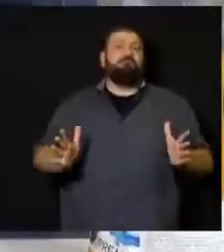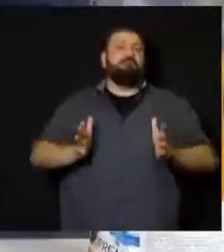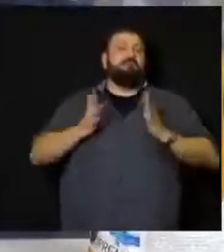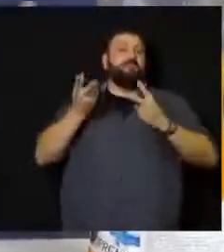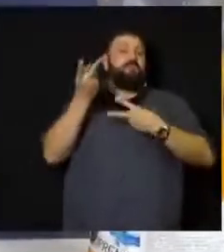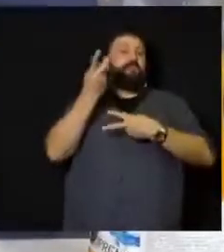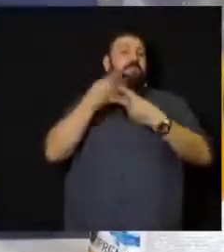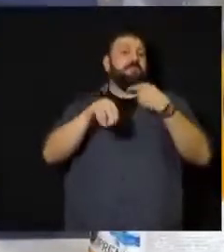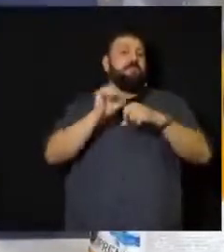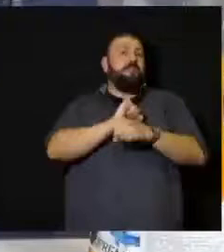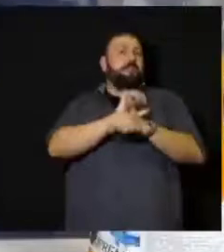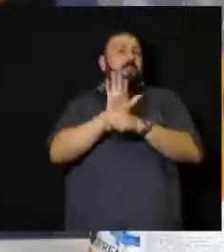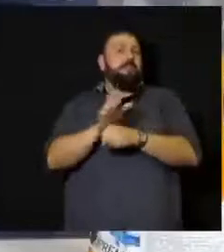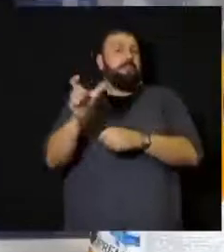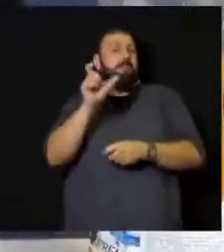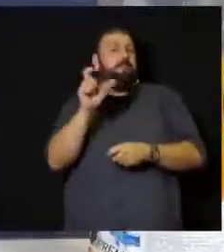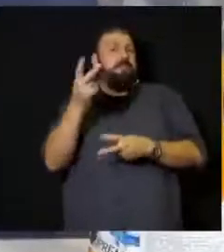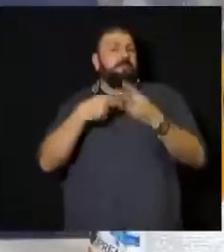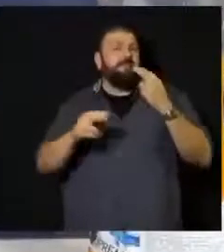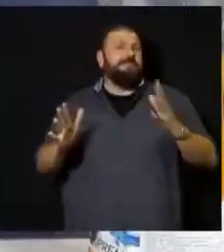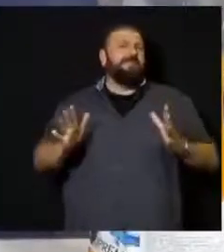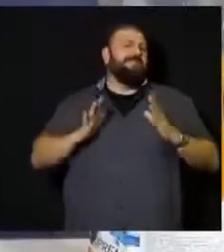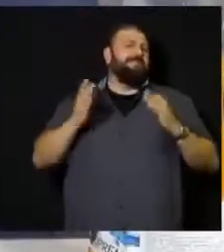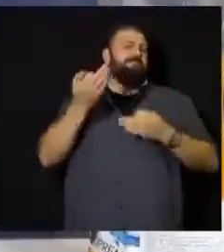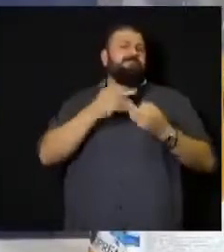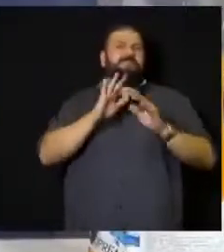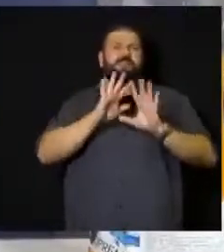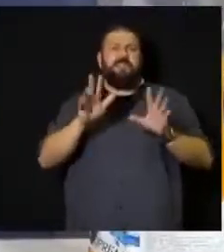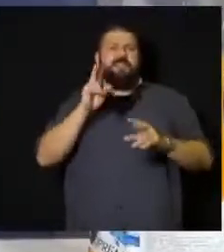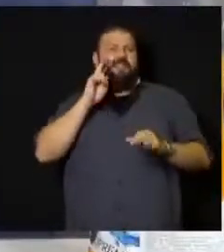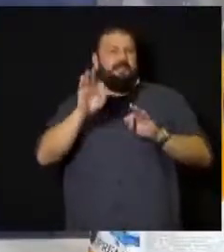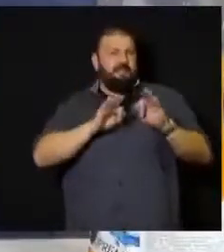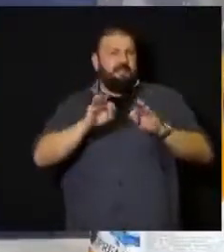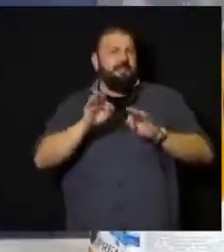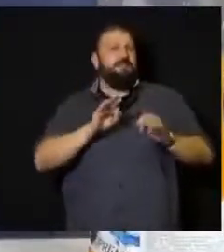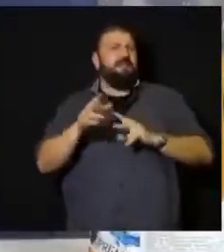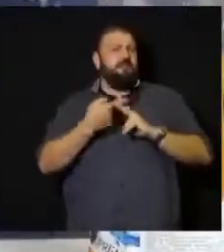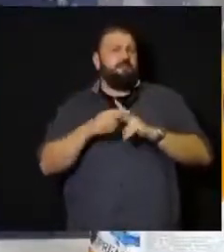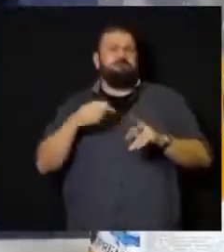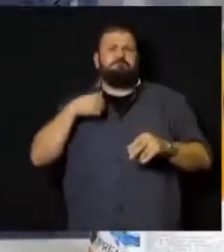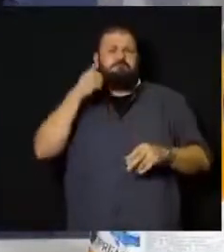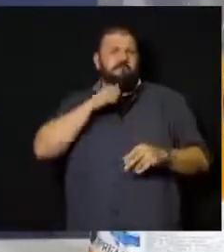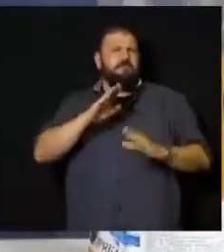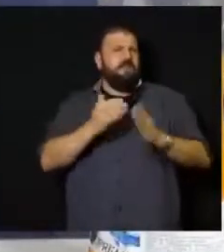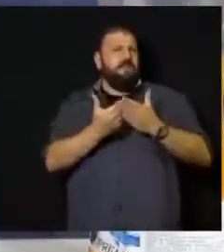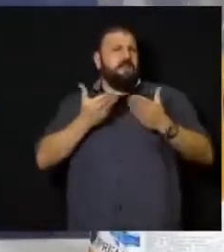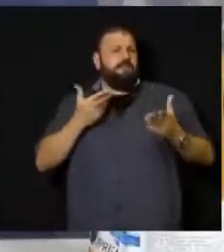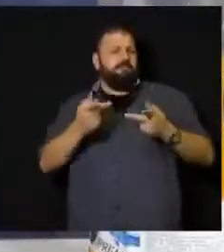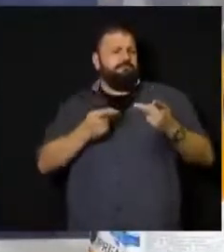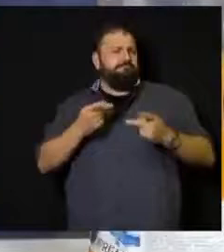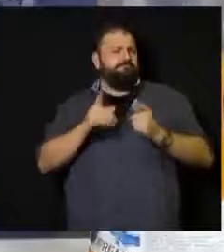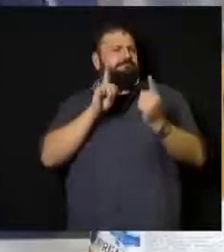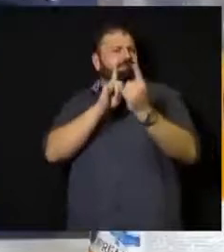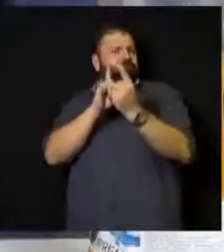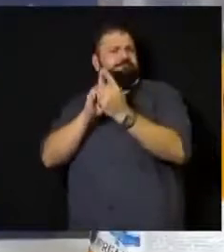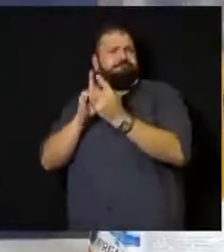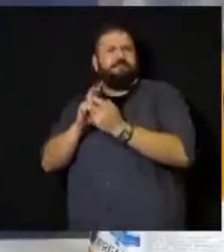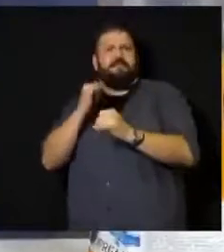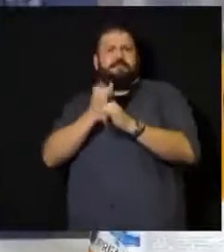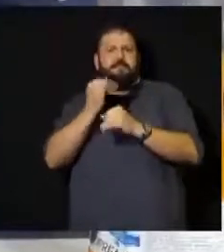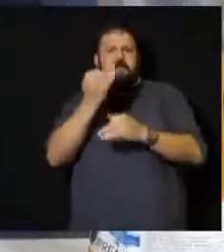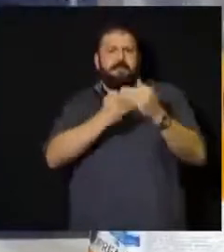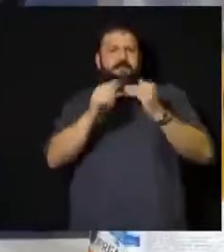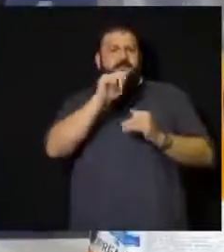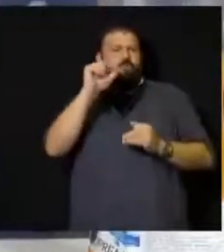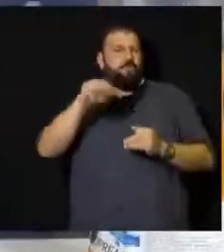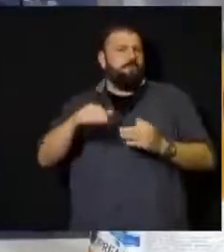pandemic came. And I confess, before the pandemic, we have been working already with a virtual side. We didn't work with